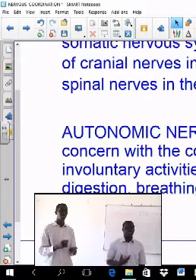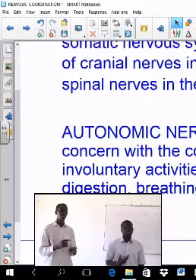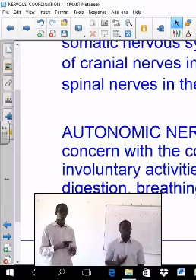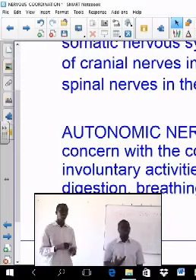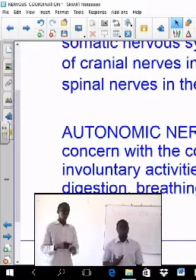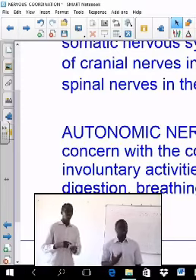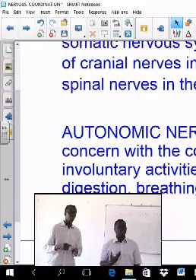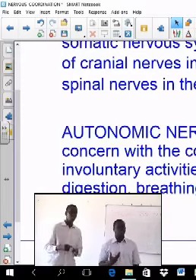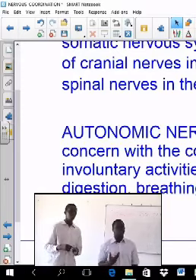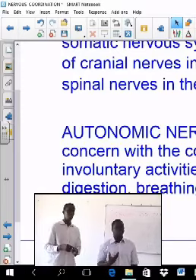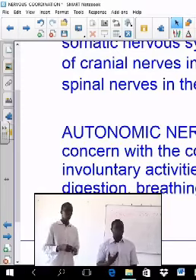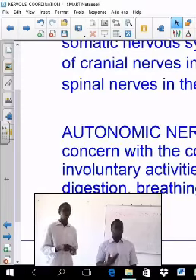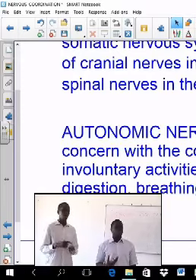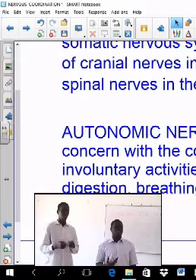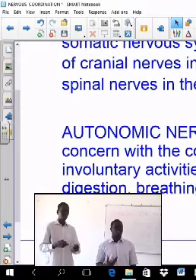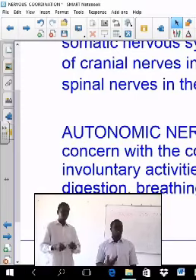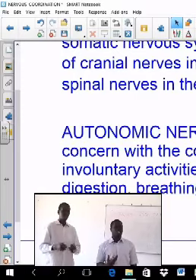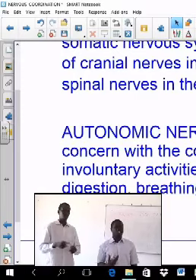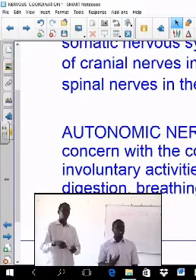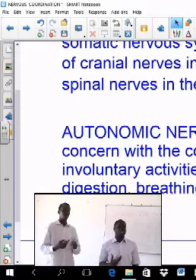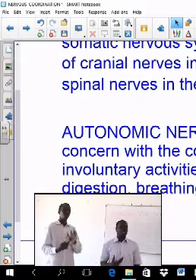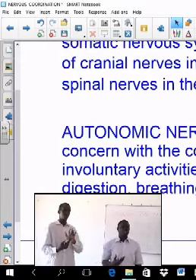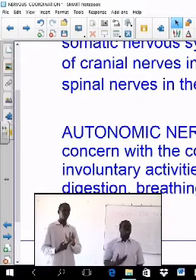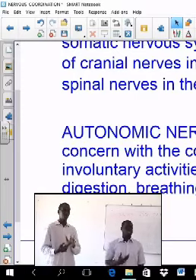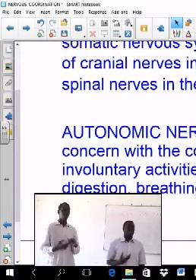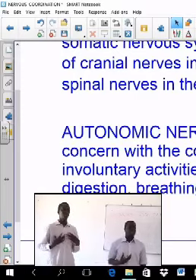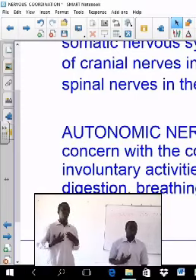involuntary activities.